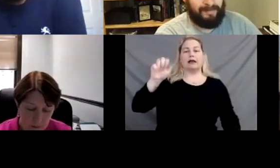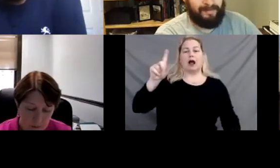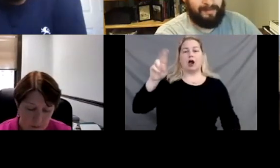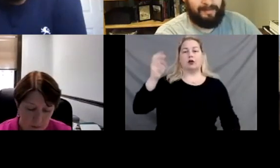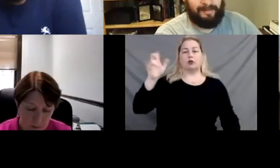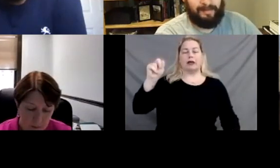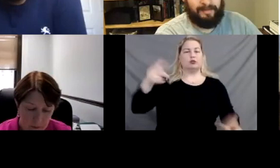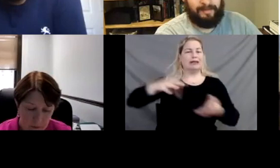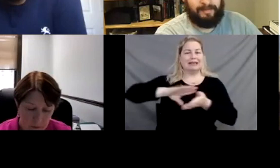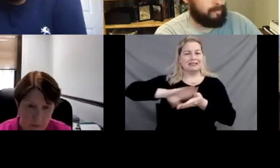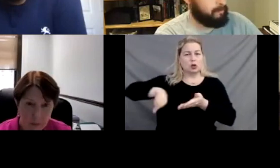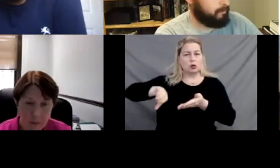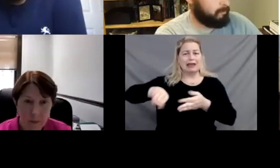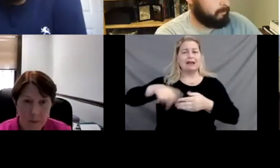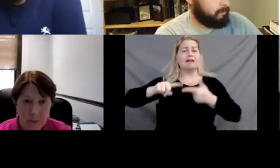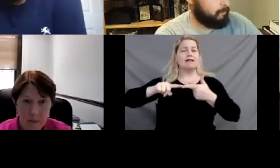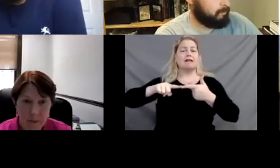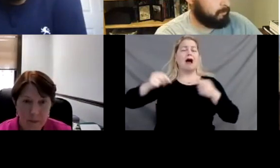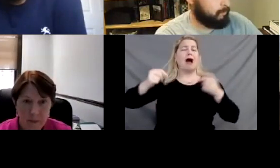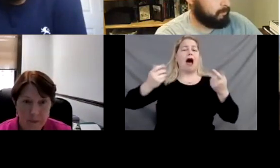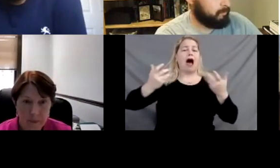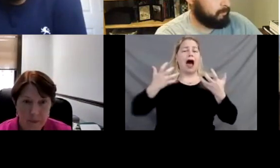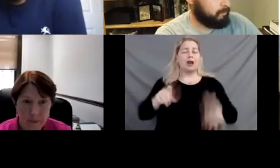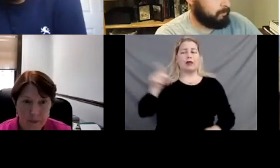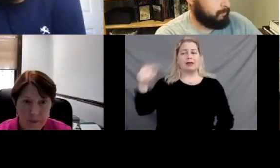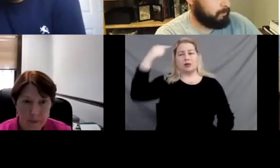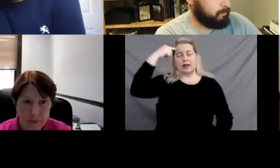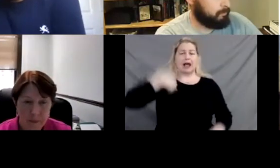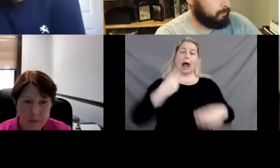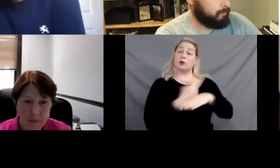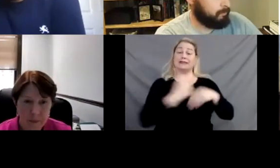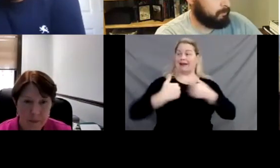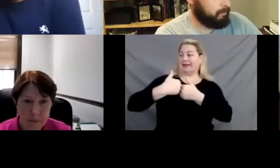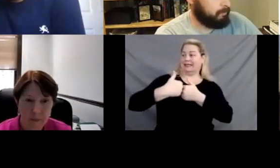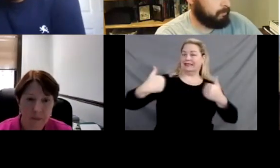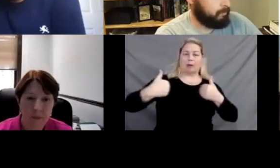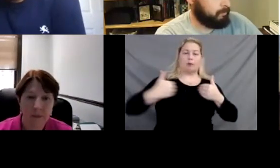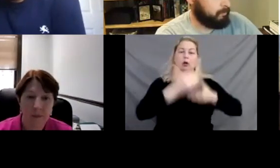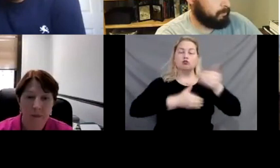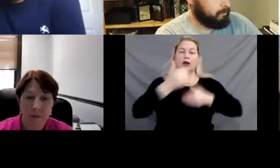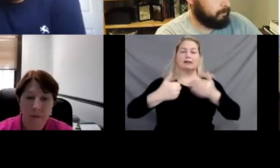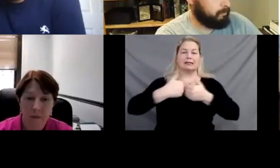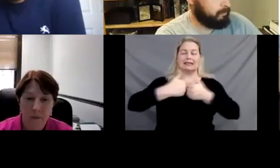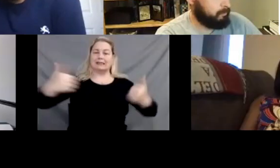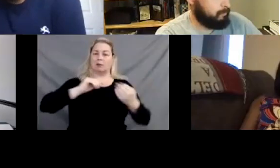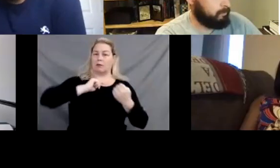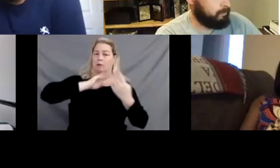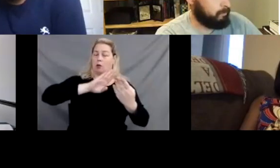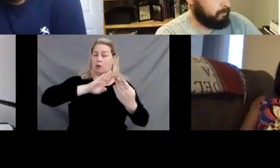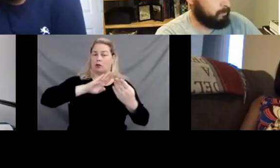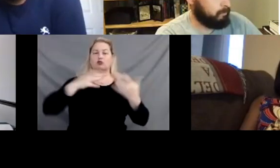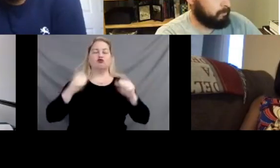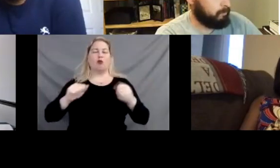aldermen to think that I am using a separate process and a separate board to usurp